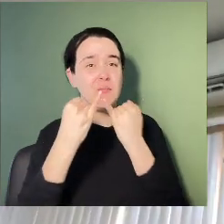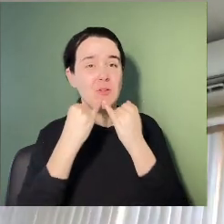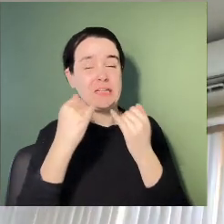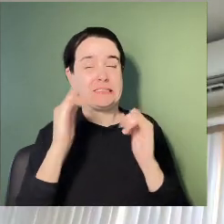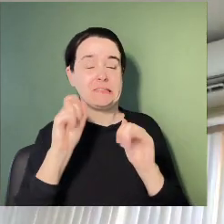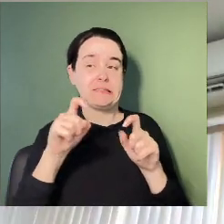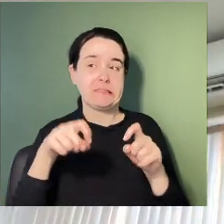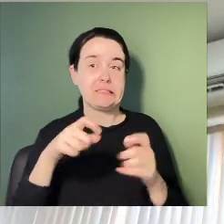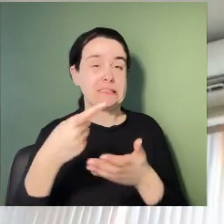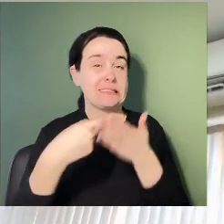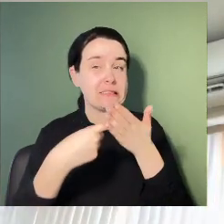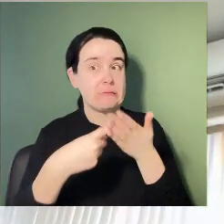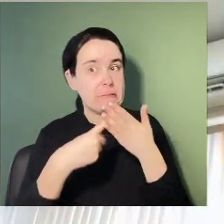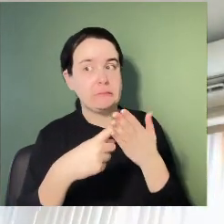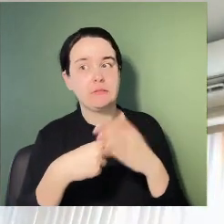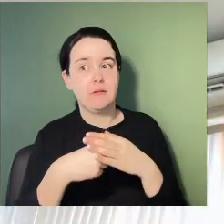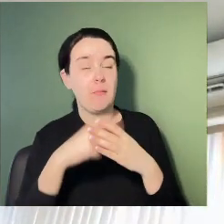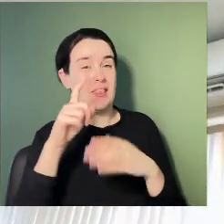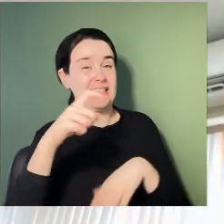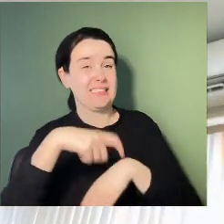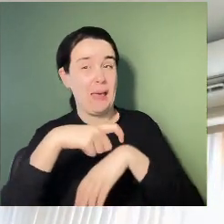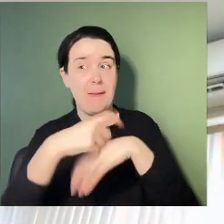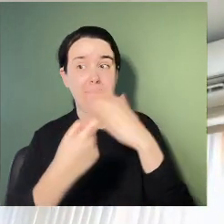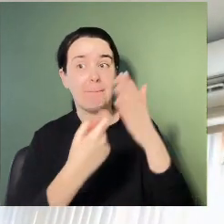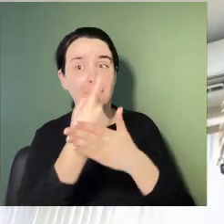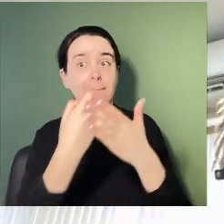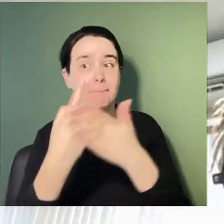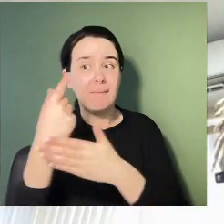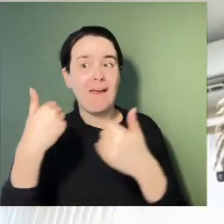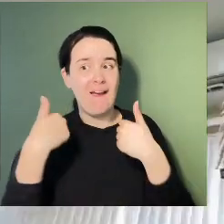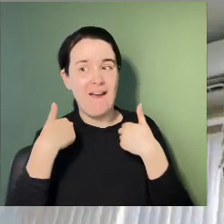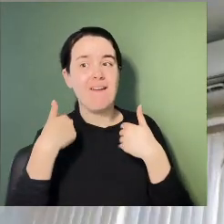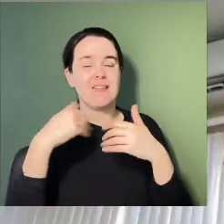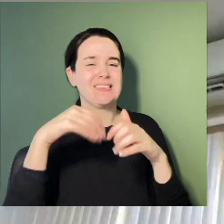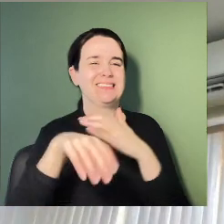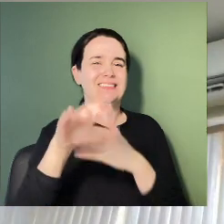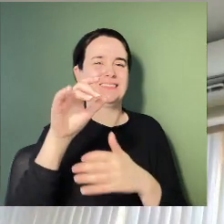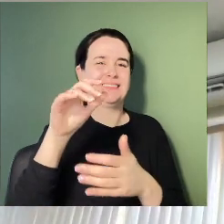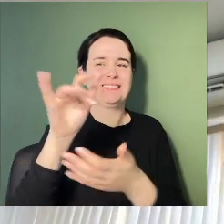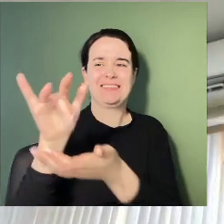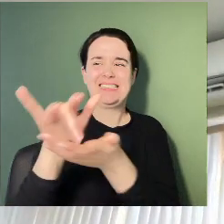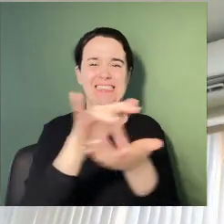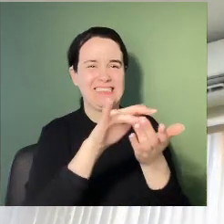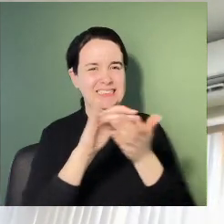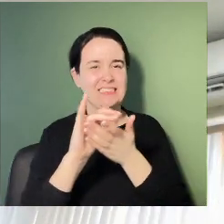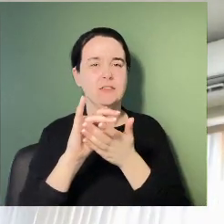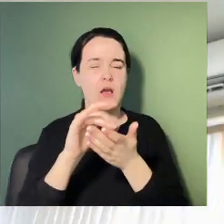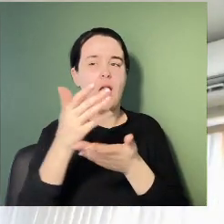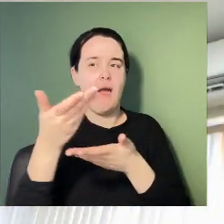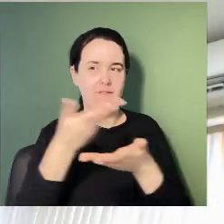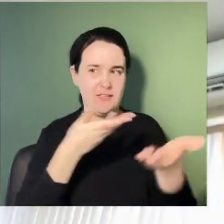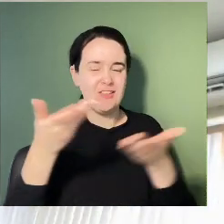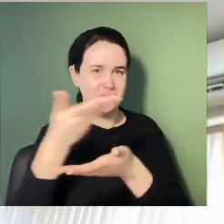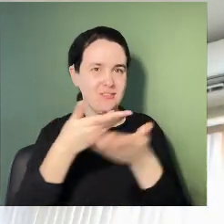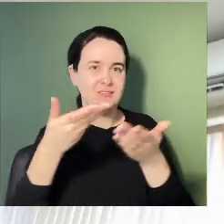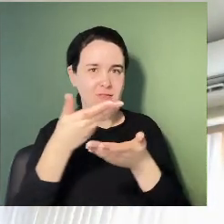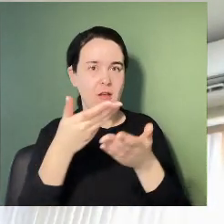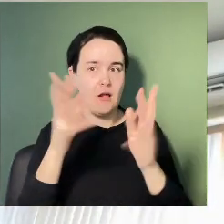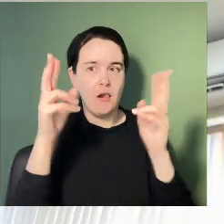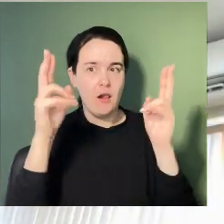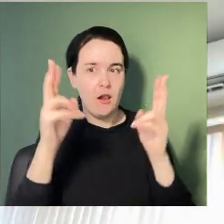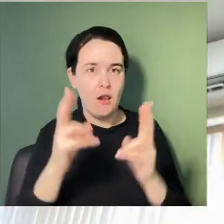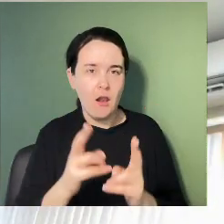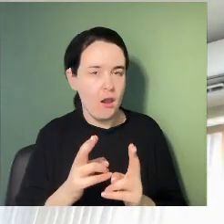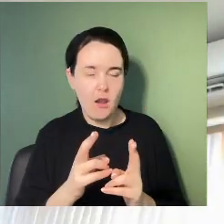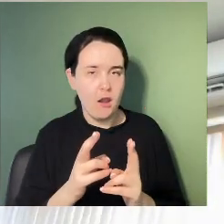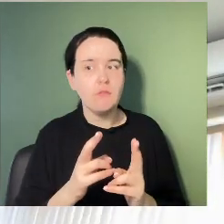most times it seems that it's at the urban centers and at the cities that most of these conversations are happening. It's not trickling down